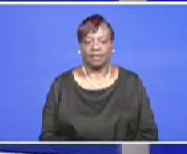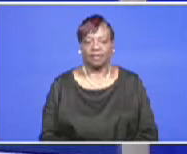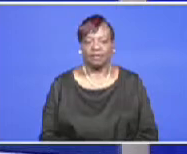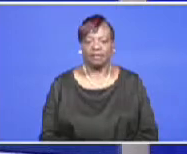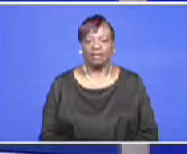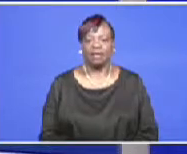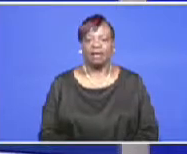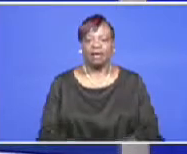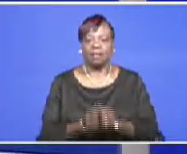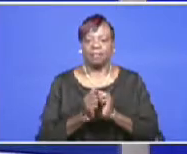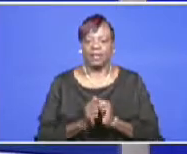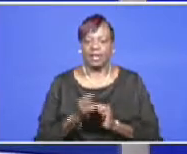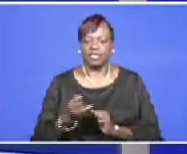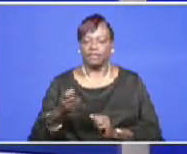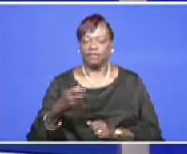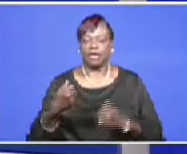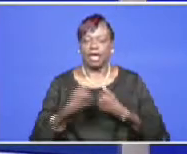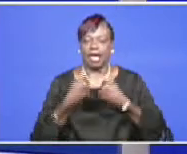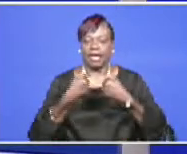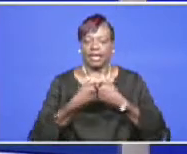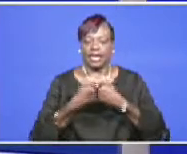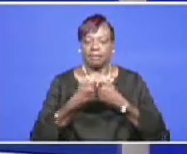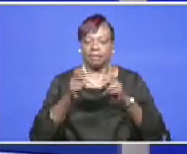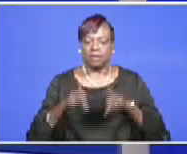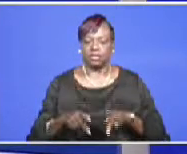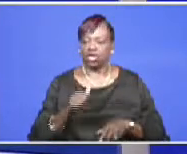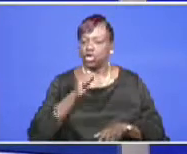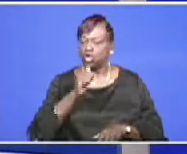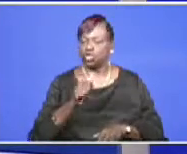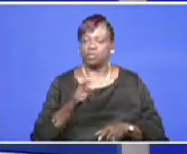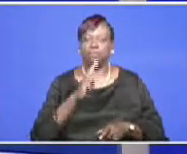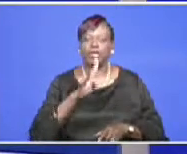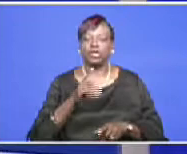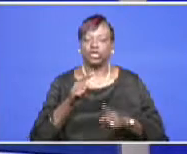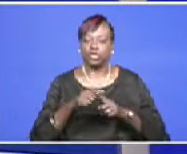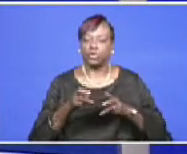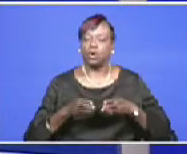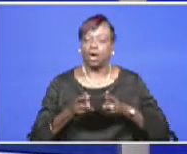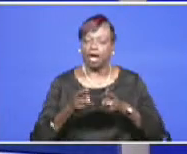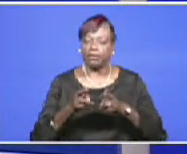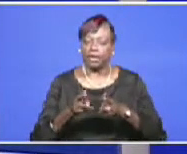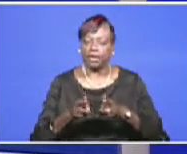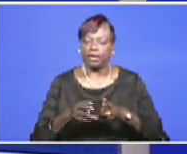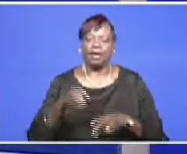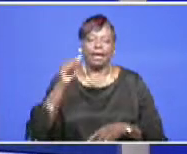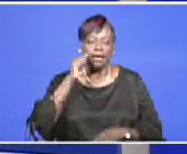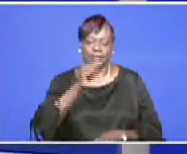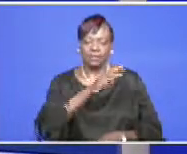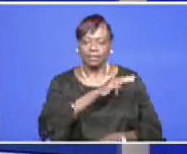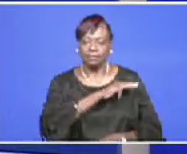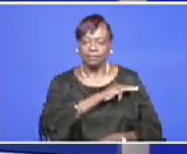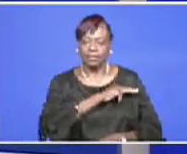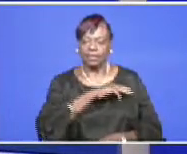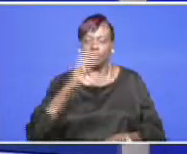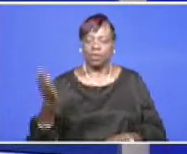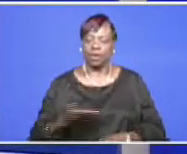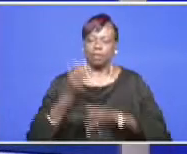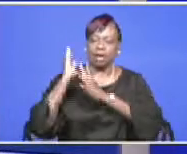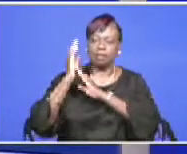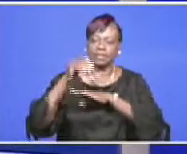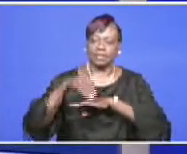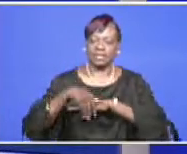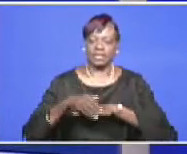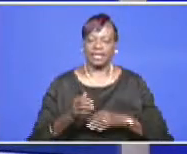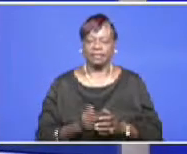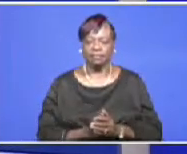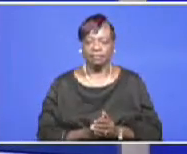An appeal issued for gaming operators not to be too hasty. Good evening, Bahamas. I'm Altavis Munnings. Welcome to the Bahamas Tonight, the National Report. It's always good to see